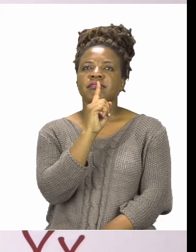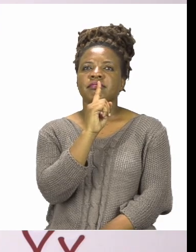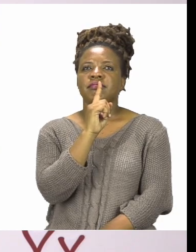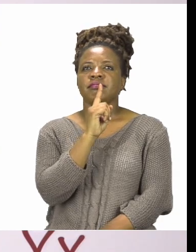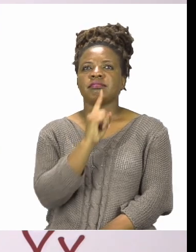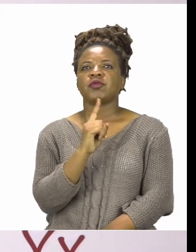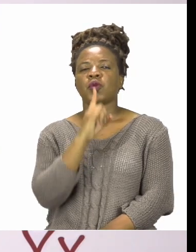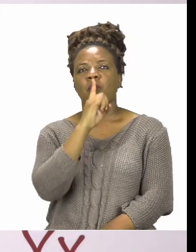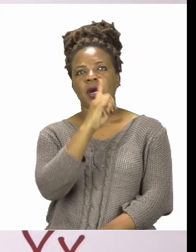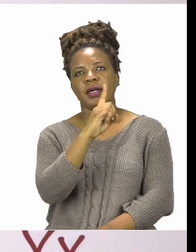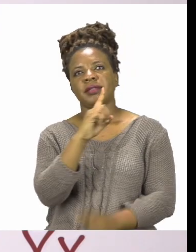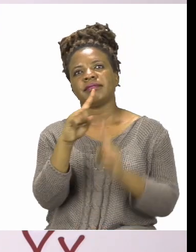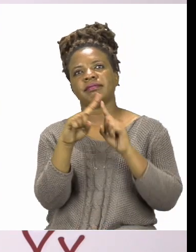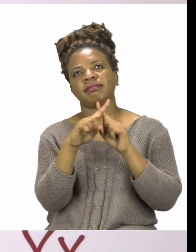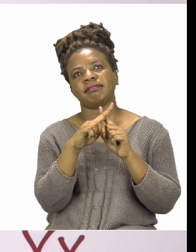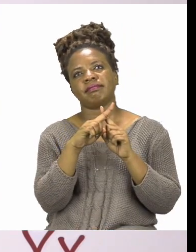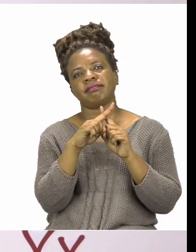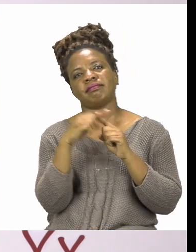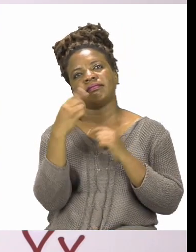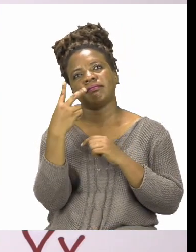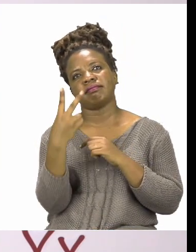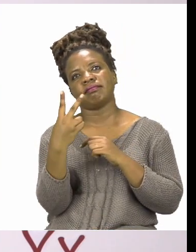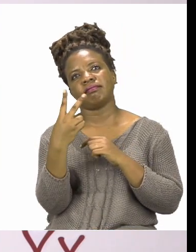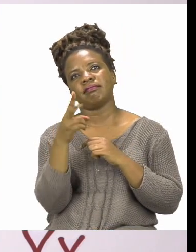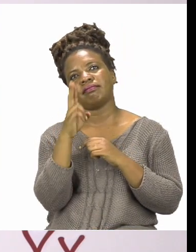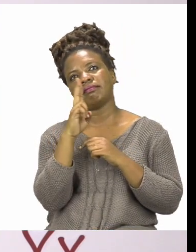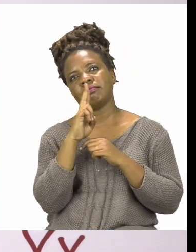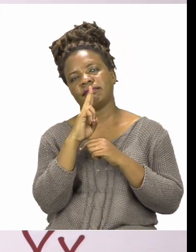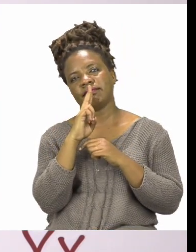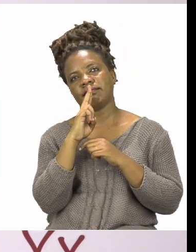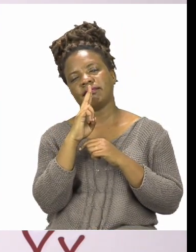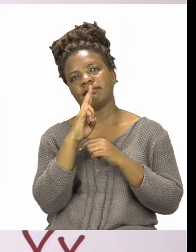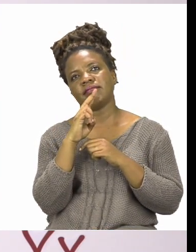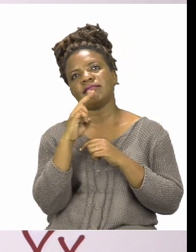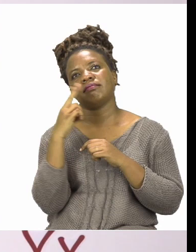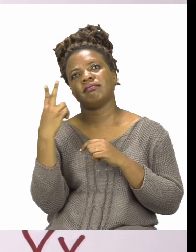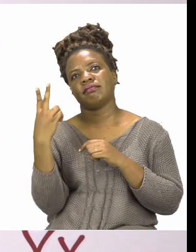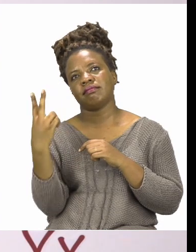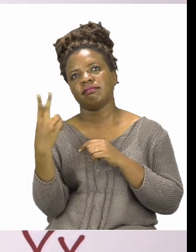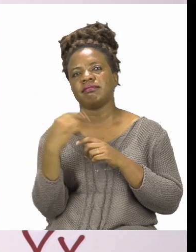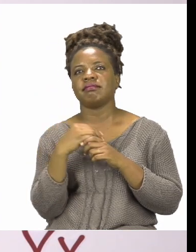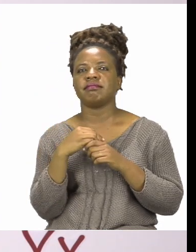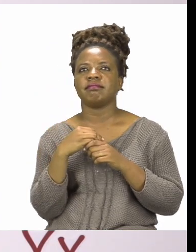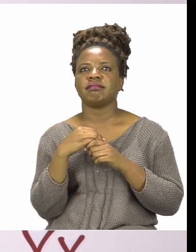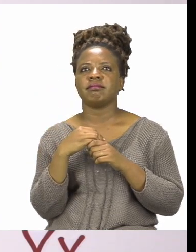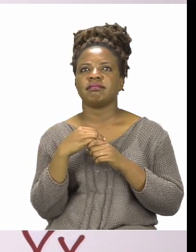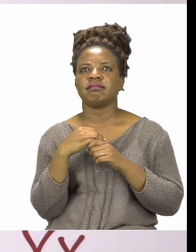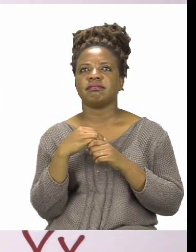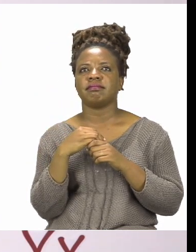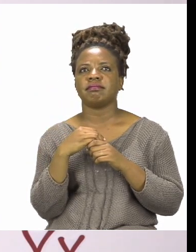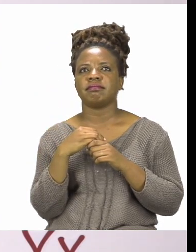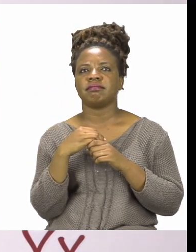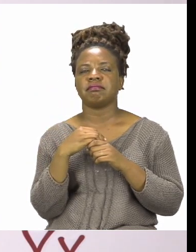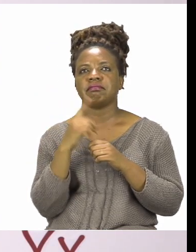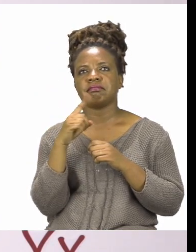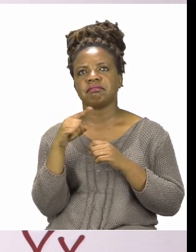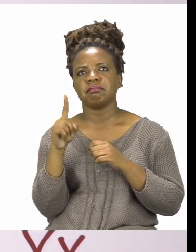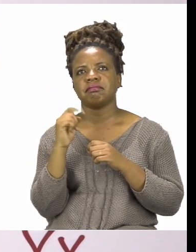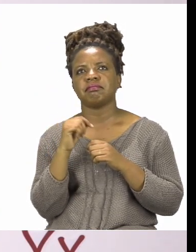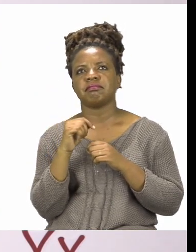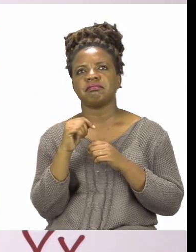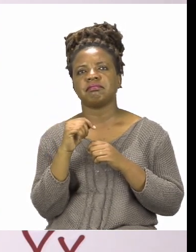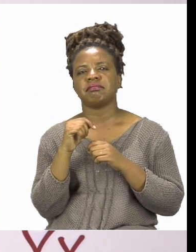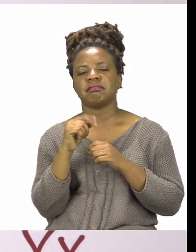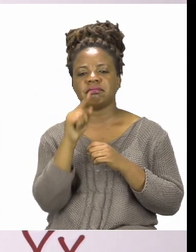says 1 times 2 equals 2. Is that correct? Yes. In my